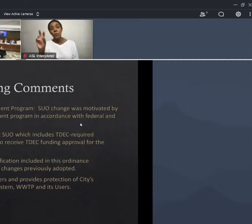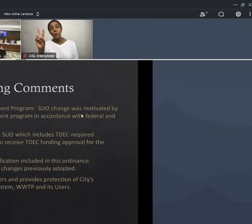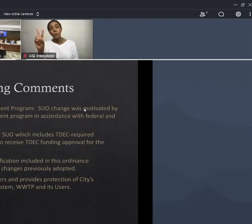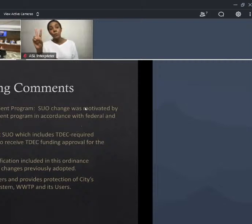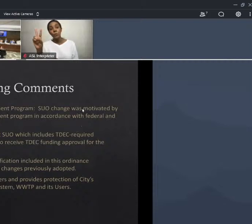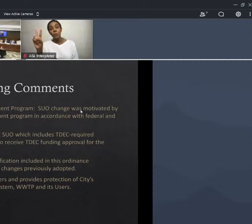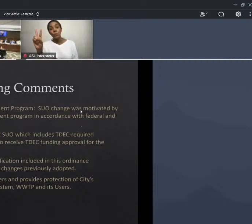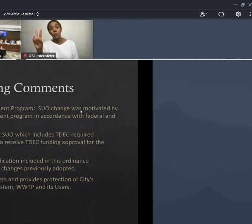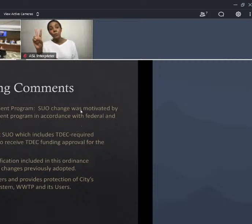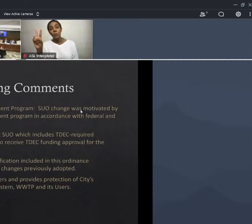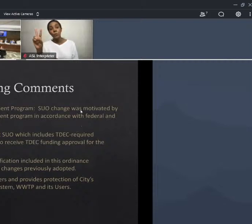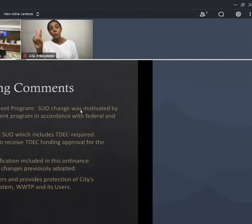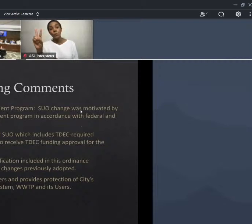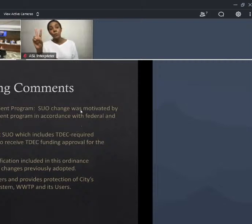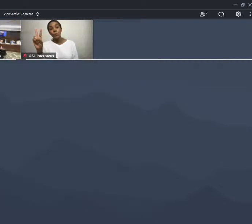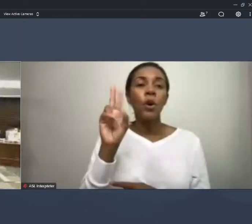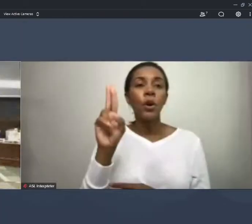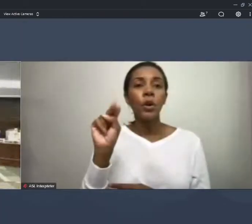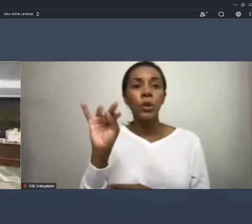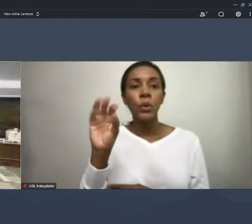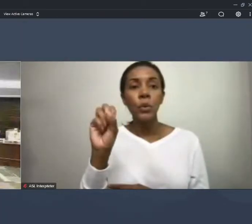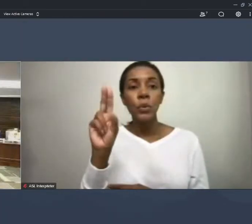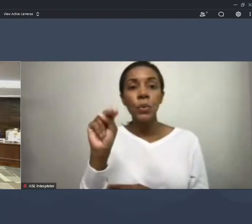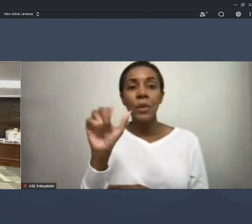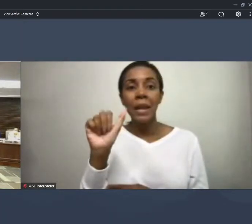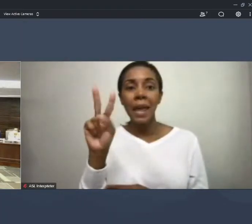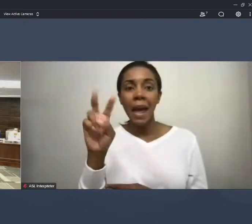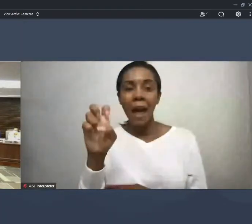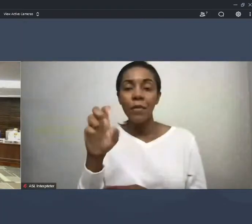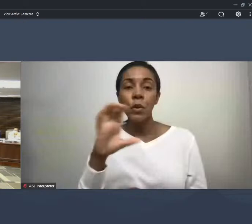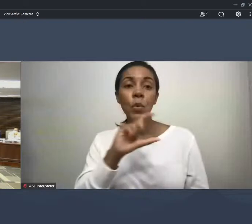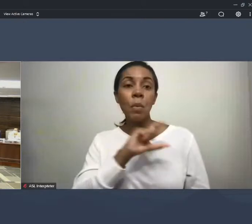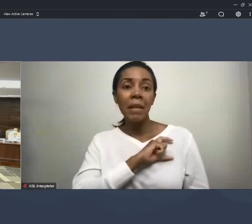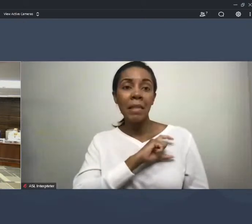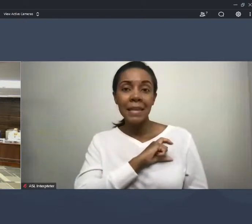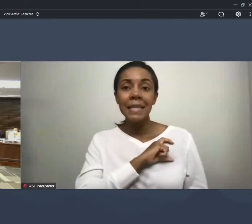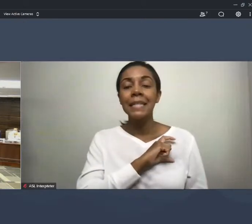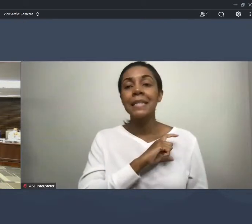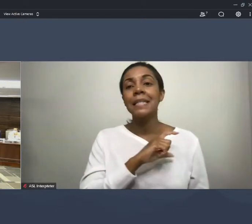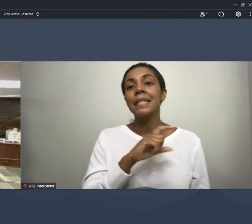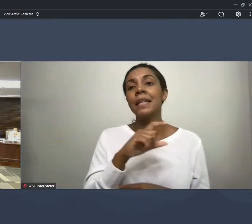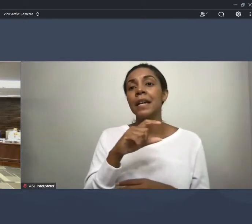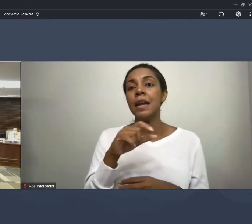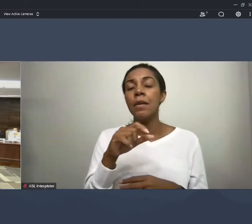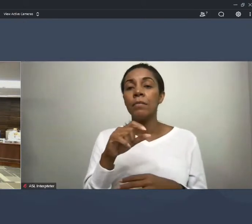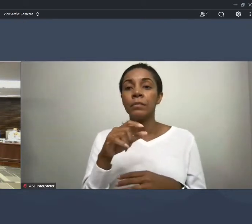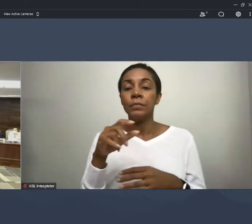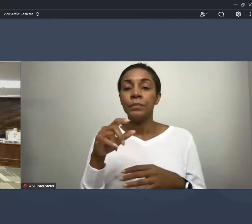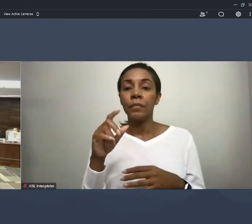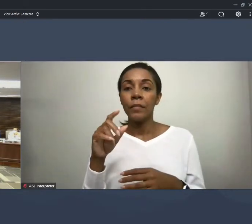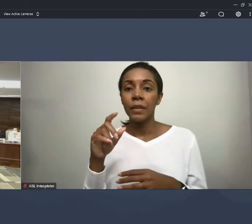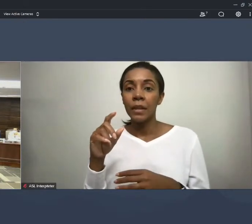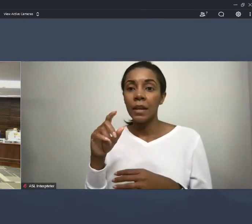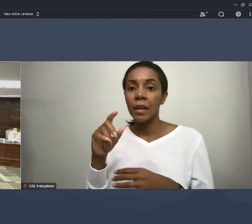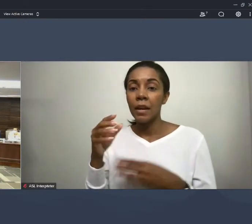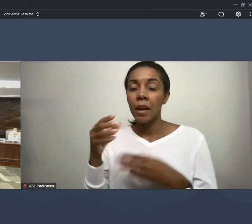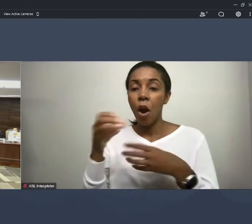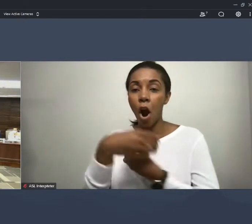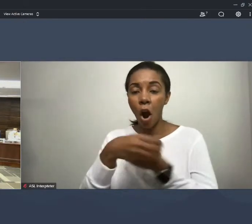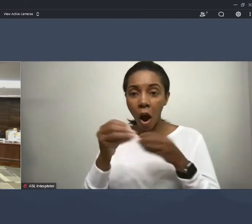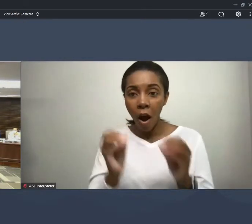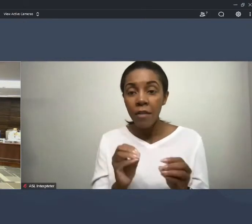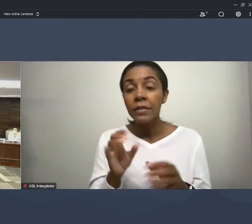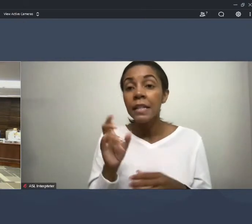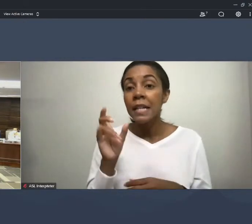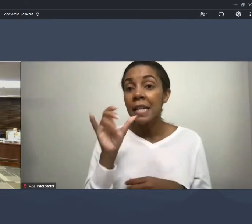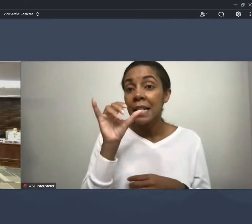0160520022, the former Union Avenue Police Precinct, District 5, Super District 9, sponsored by the administration. There's a note the item will